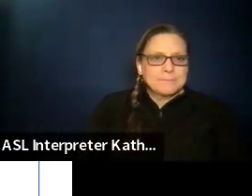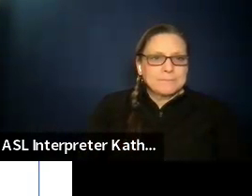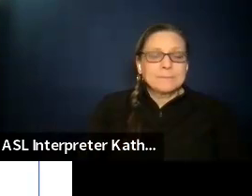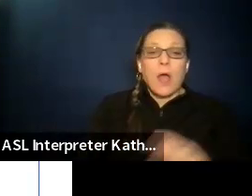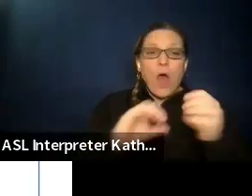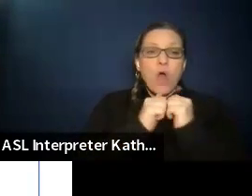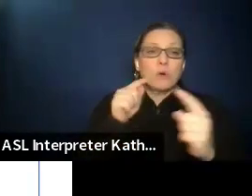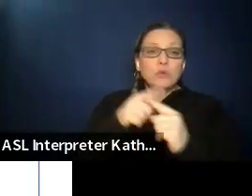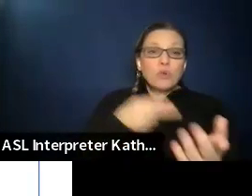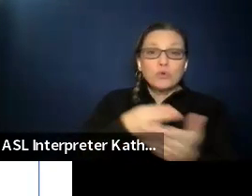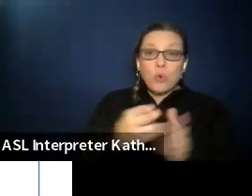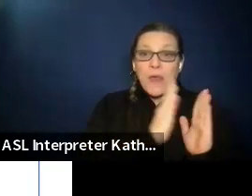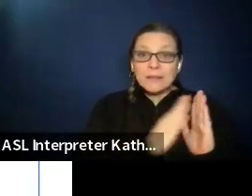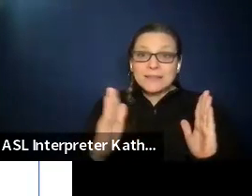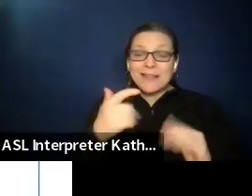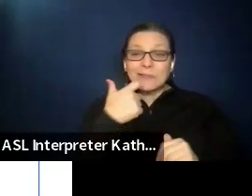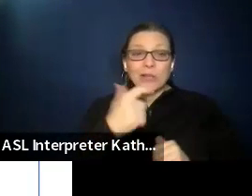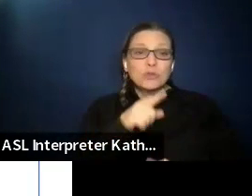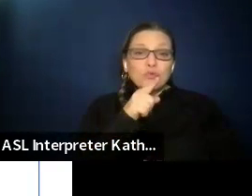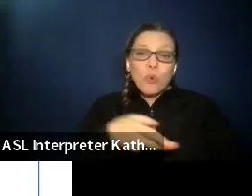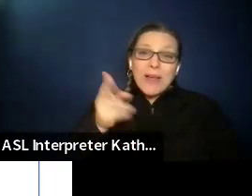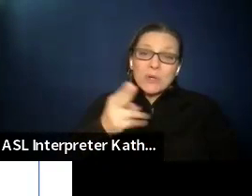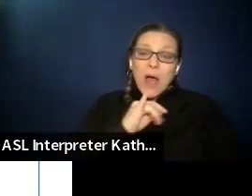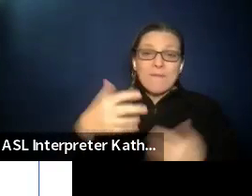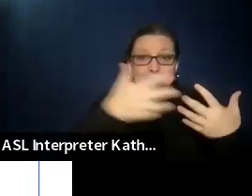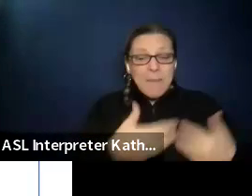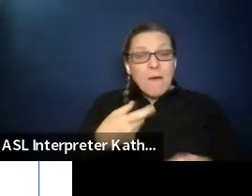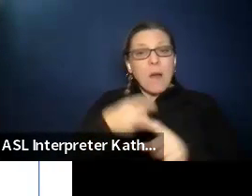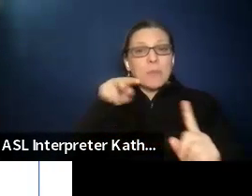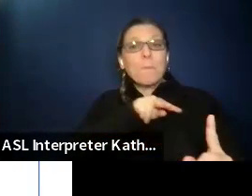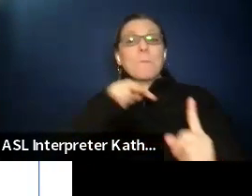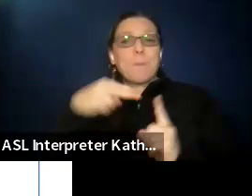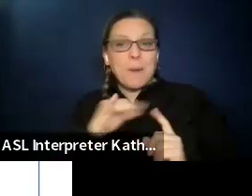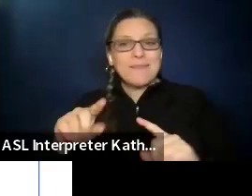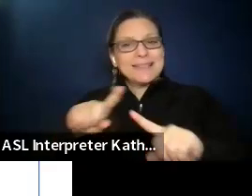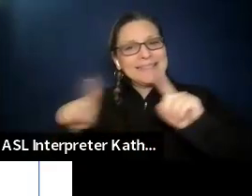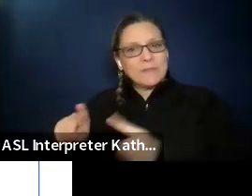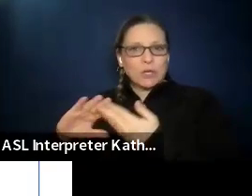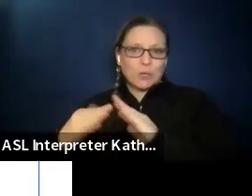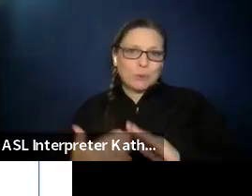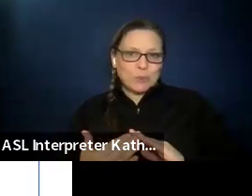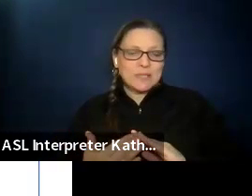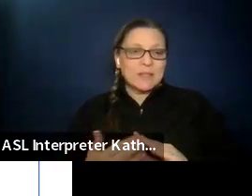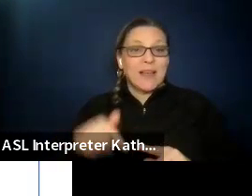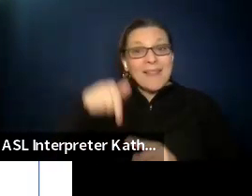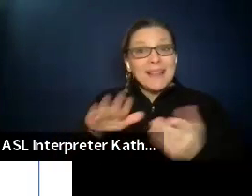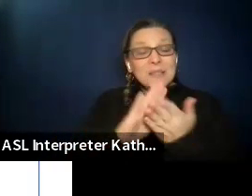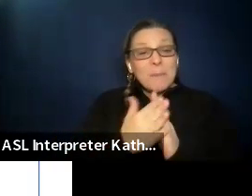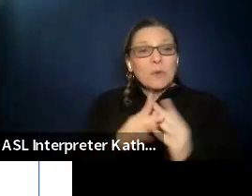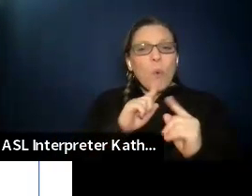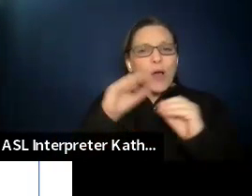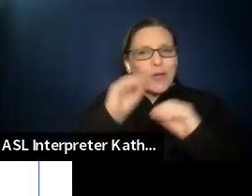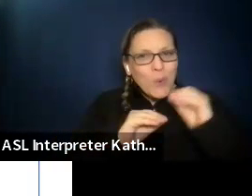The Race to the Truth series tells the true history of America from the perspective of different communities. These books